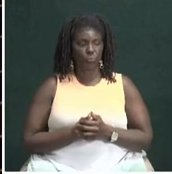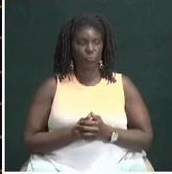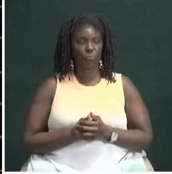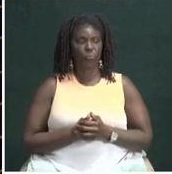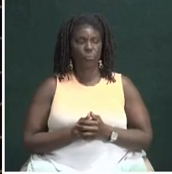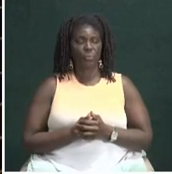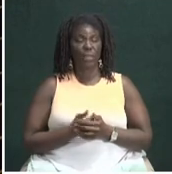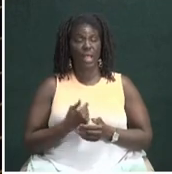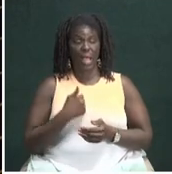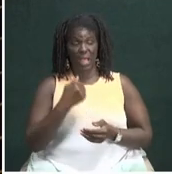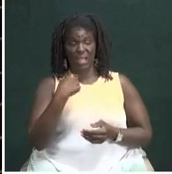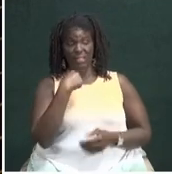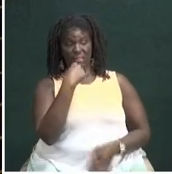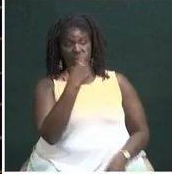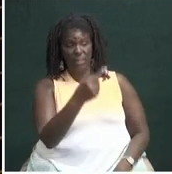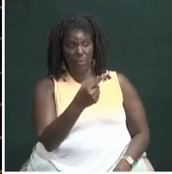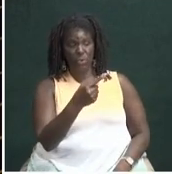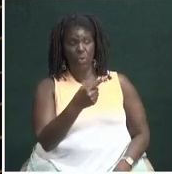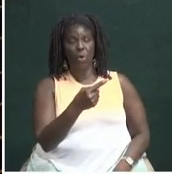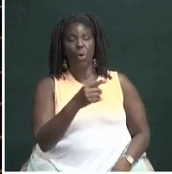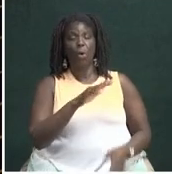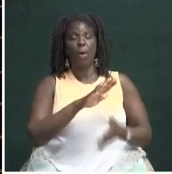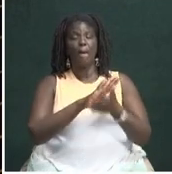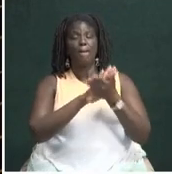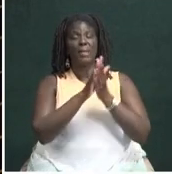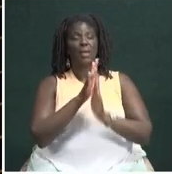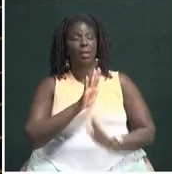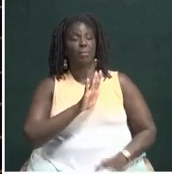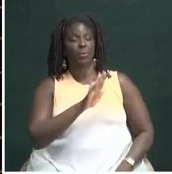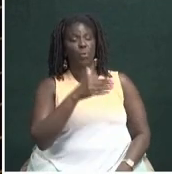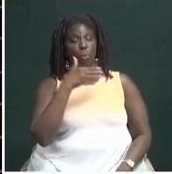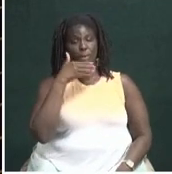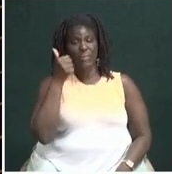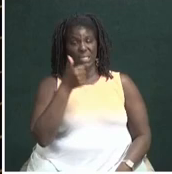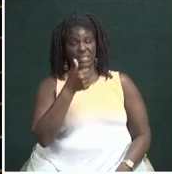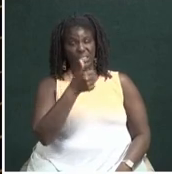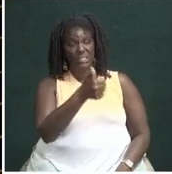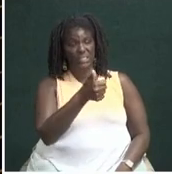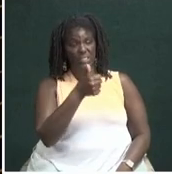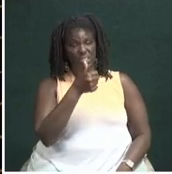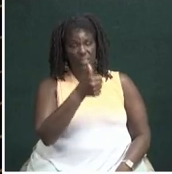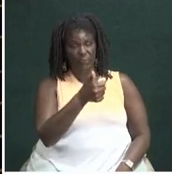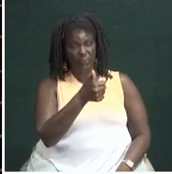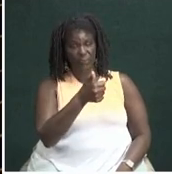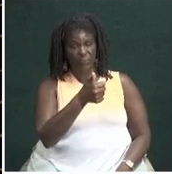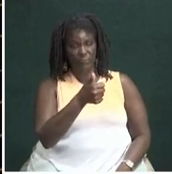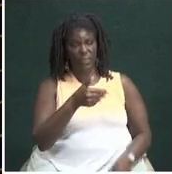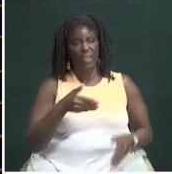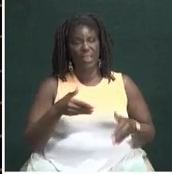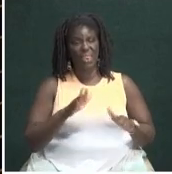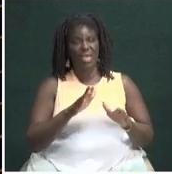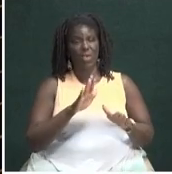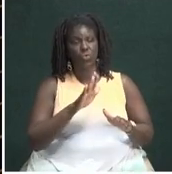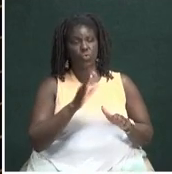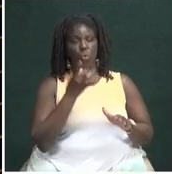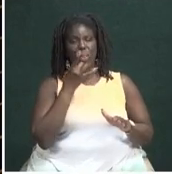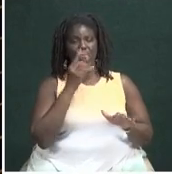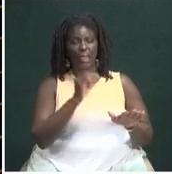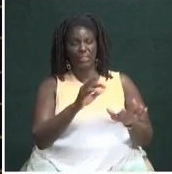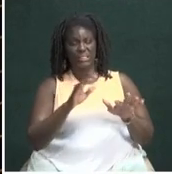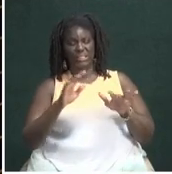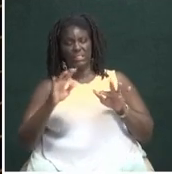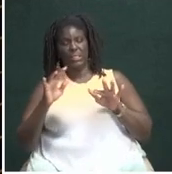continue to say, be your best self. Bring that forward. Let that light shine.